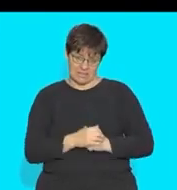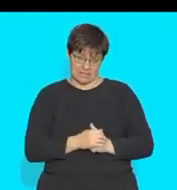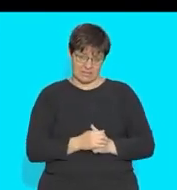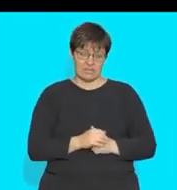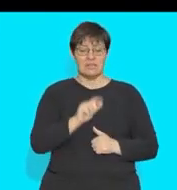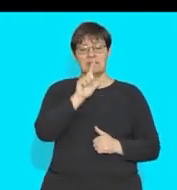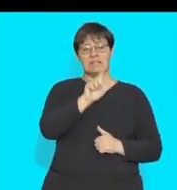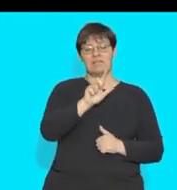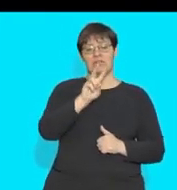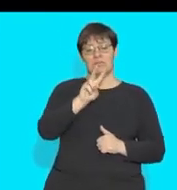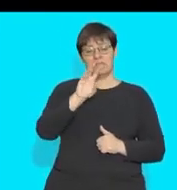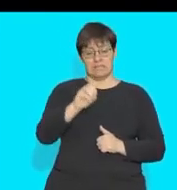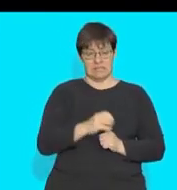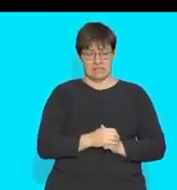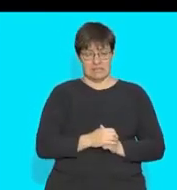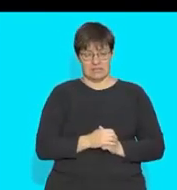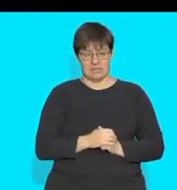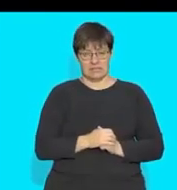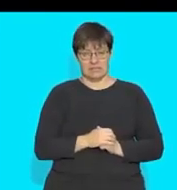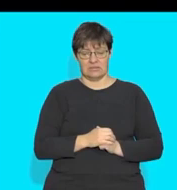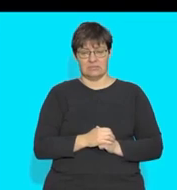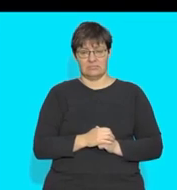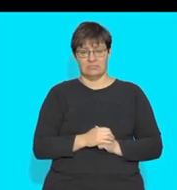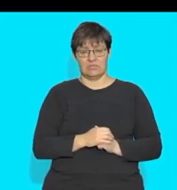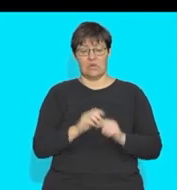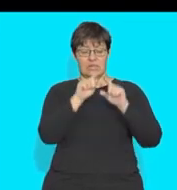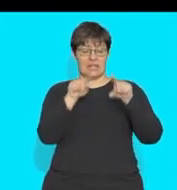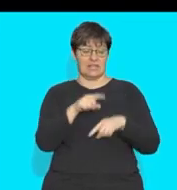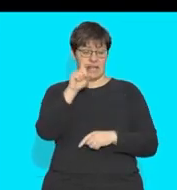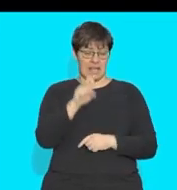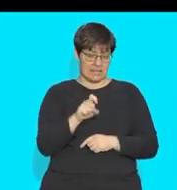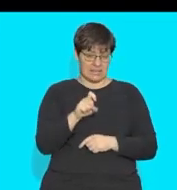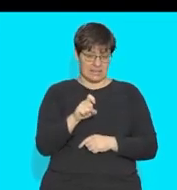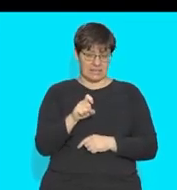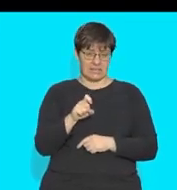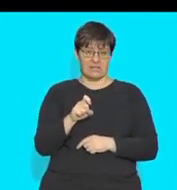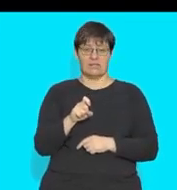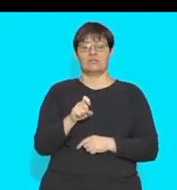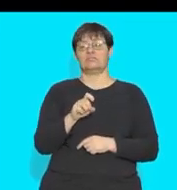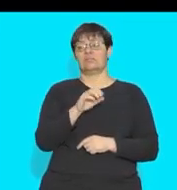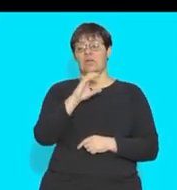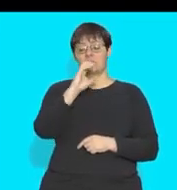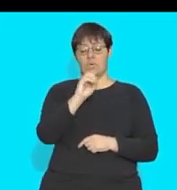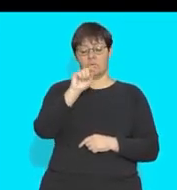is 720. So to get delta x, I'm going to go